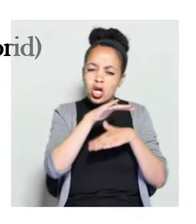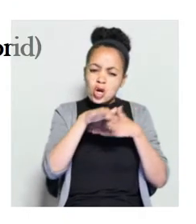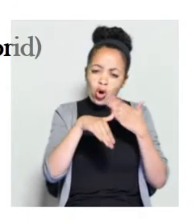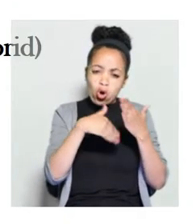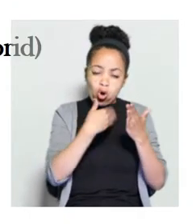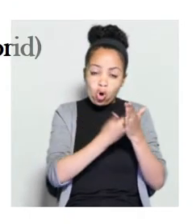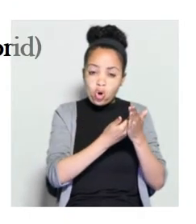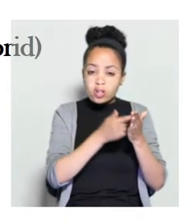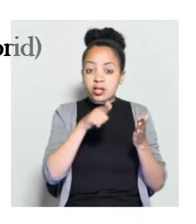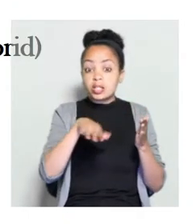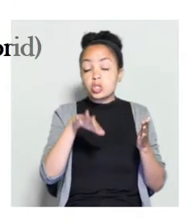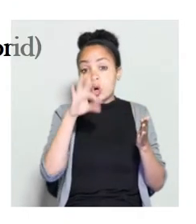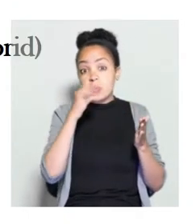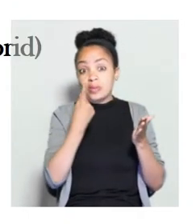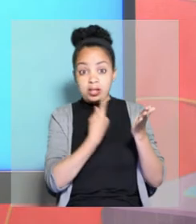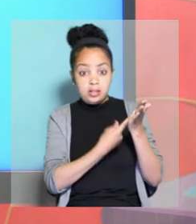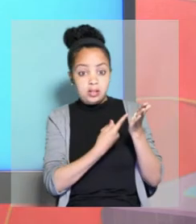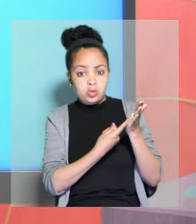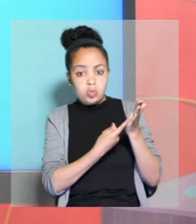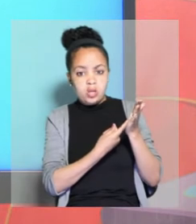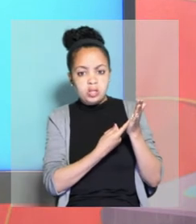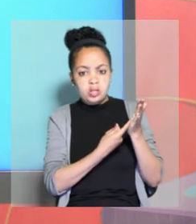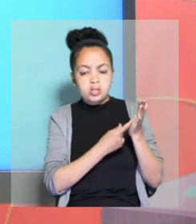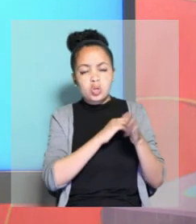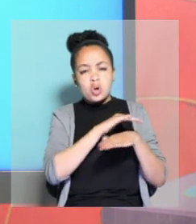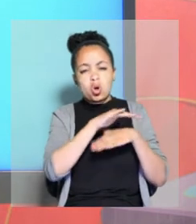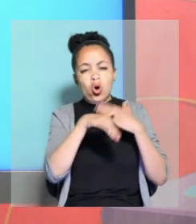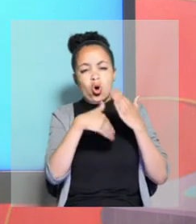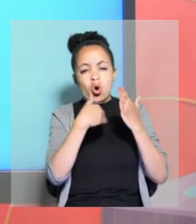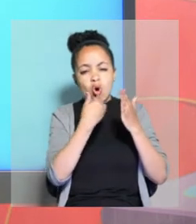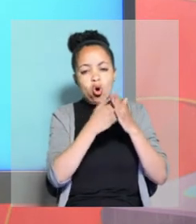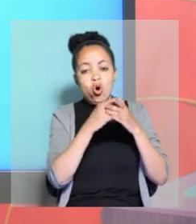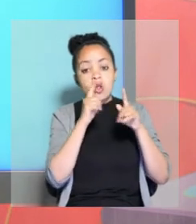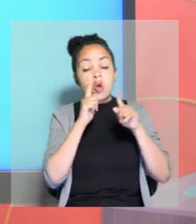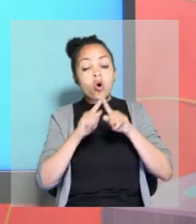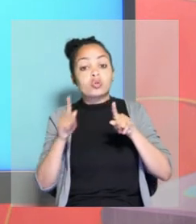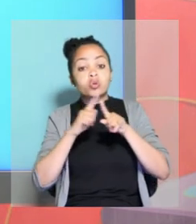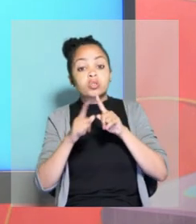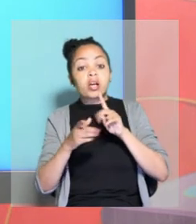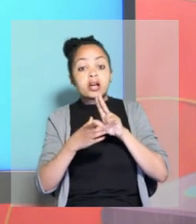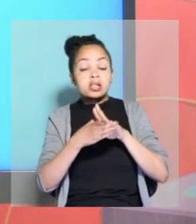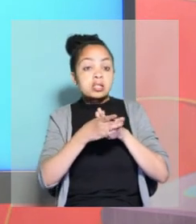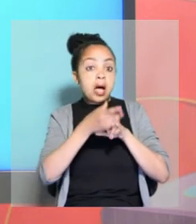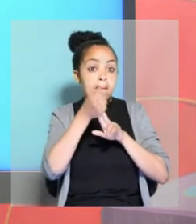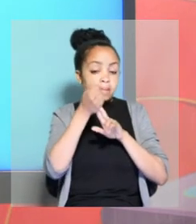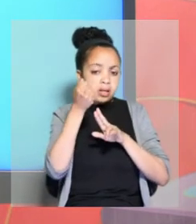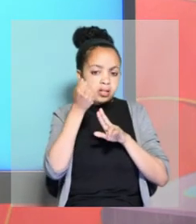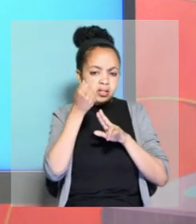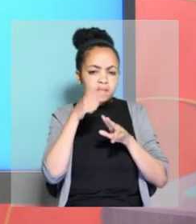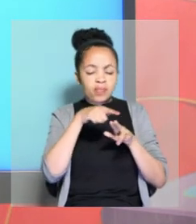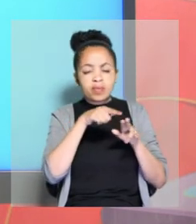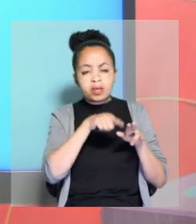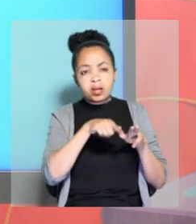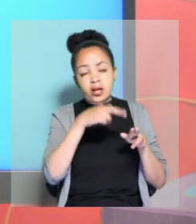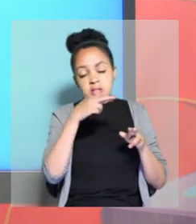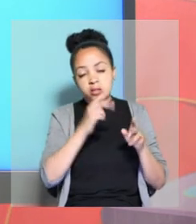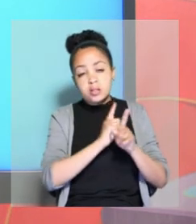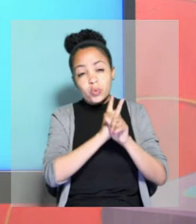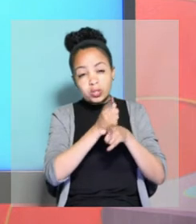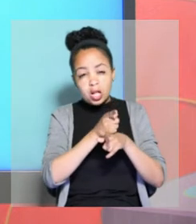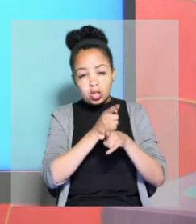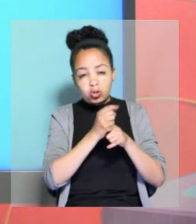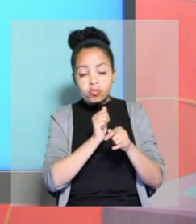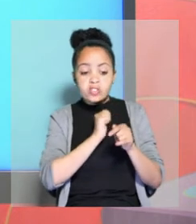the things that he obtained from this one is all heterozygous or hybrid. As a result of